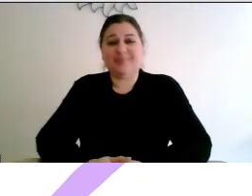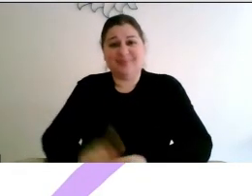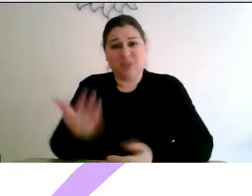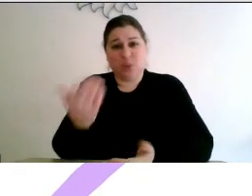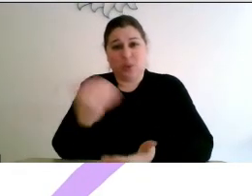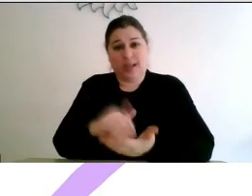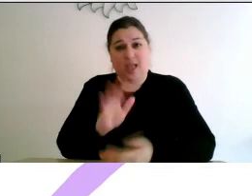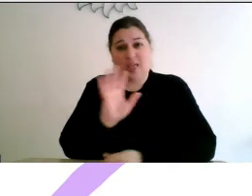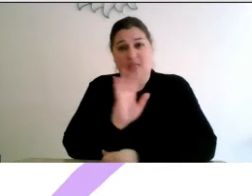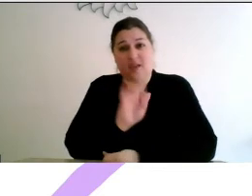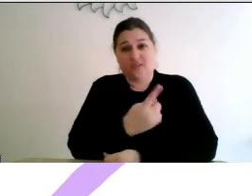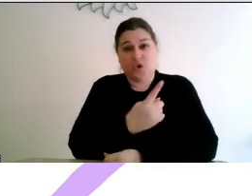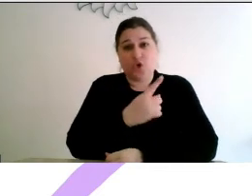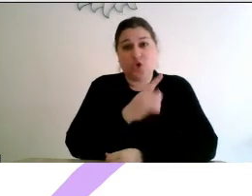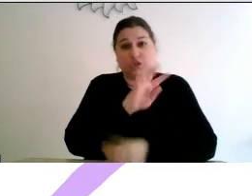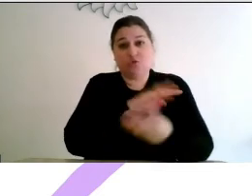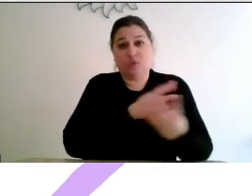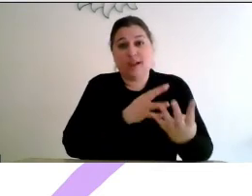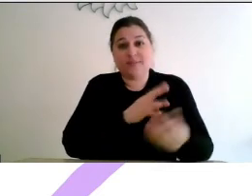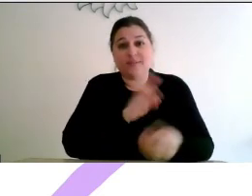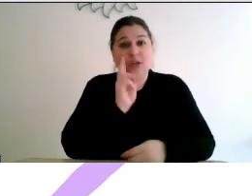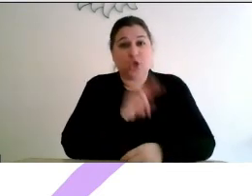okay, the slopes have to be the same.